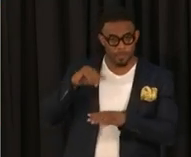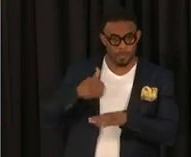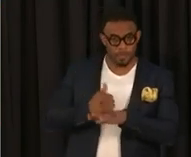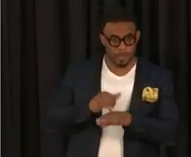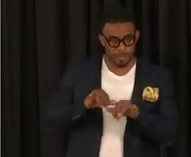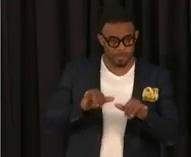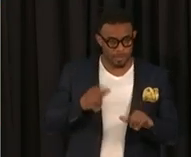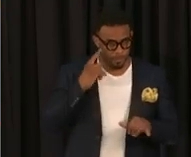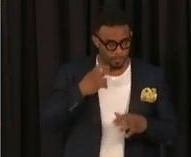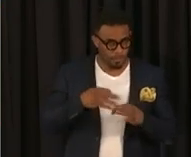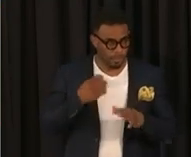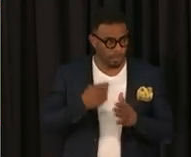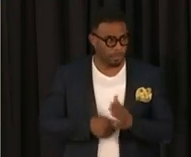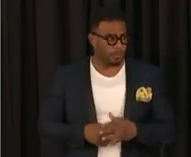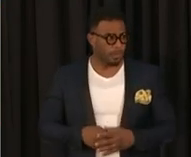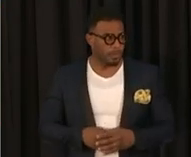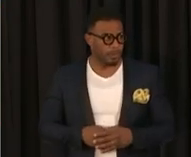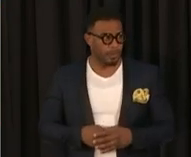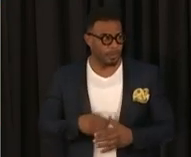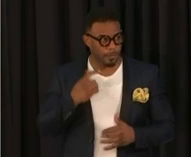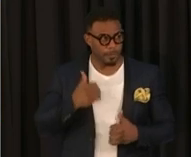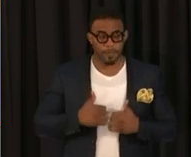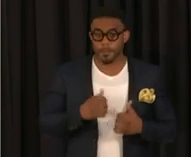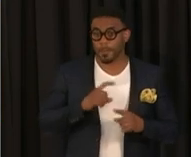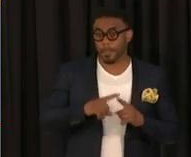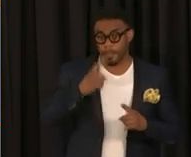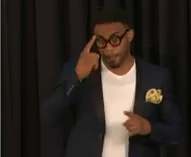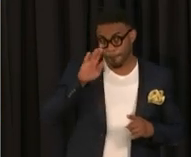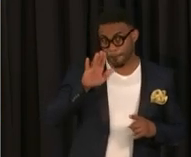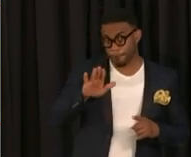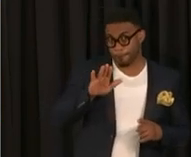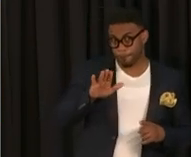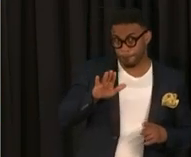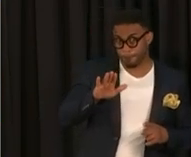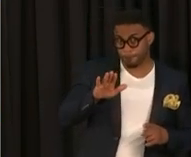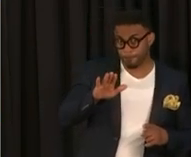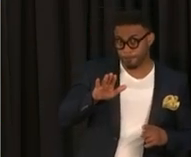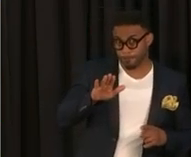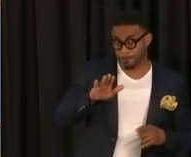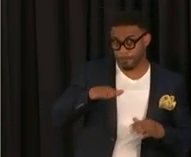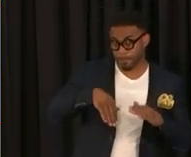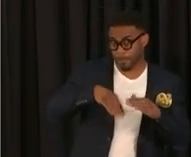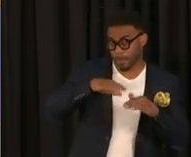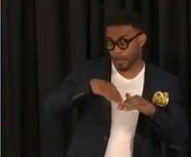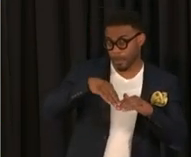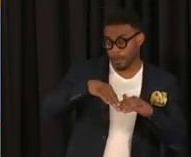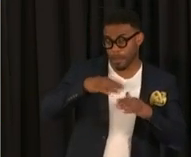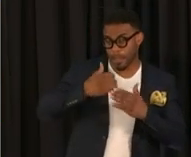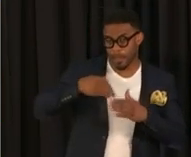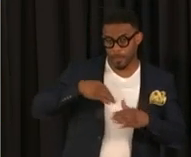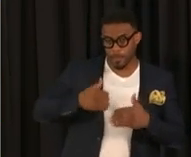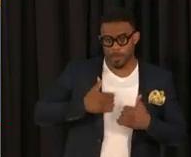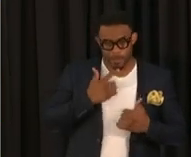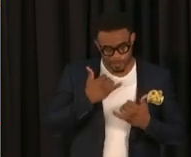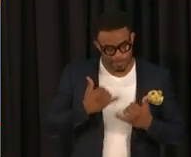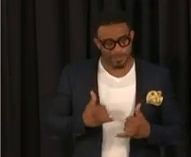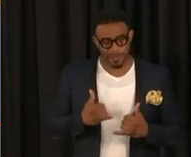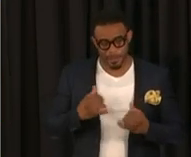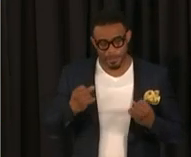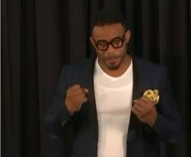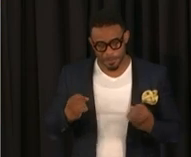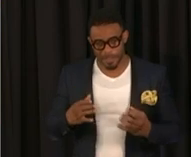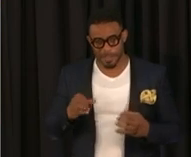for installing these systems free of charge for the residents. But for your upper income residents, there are